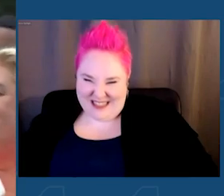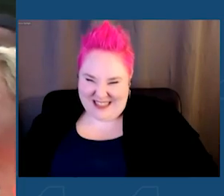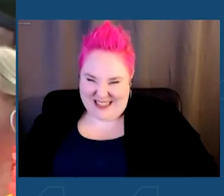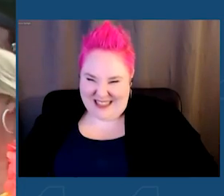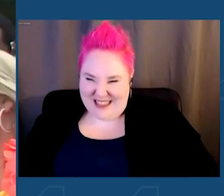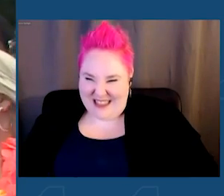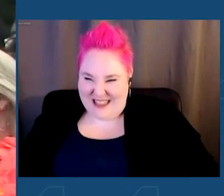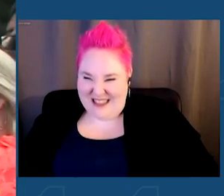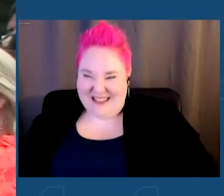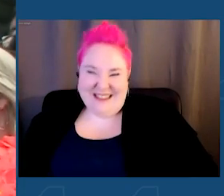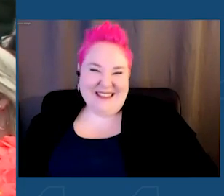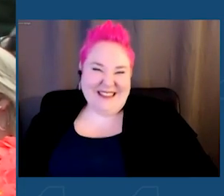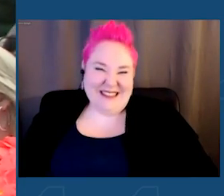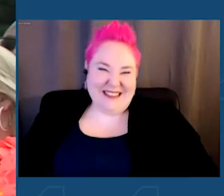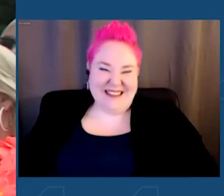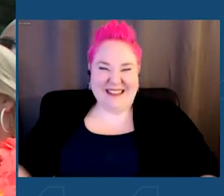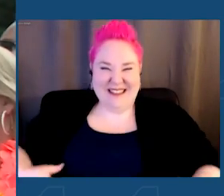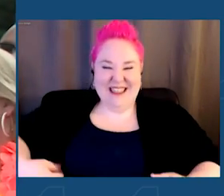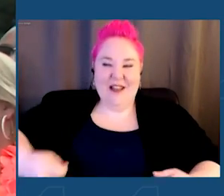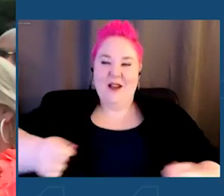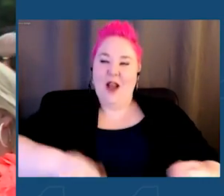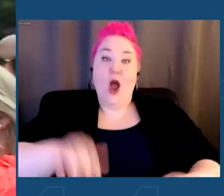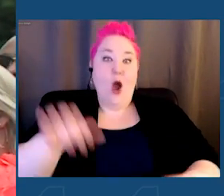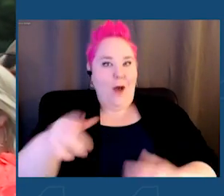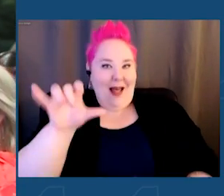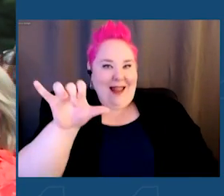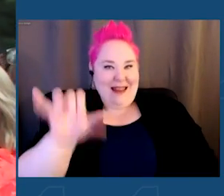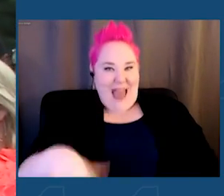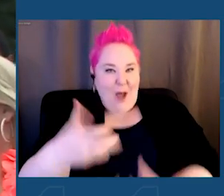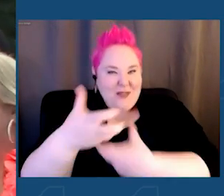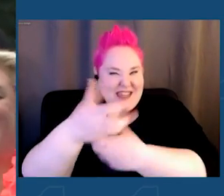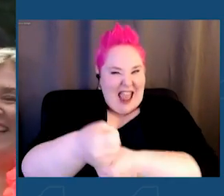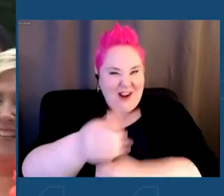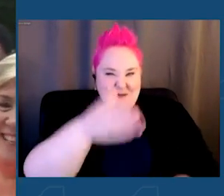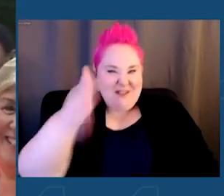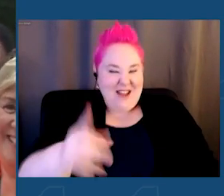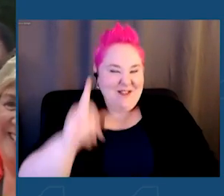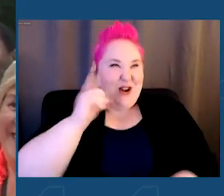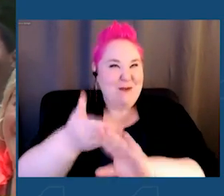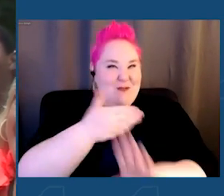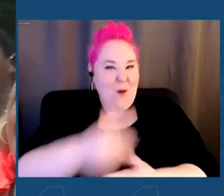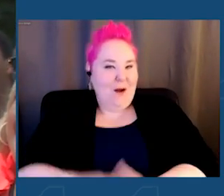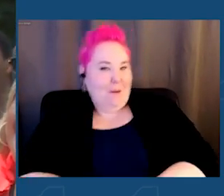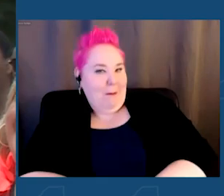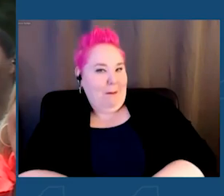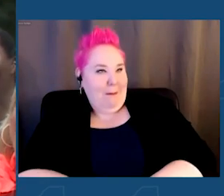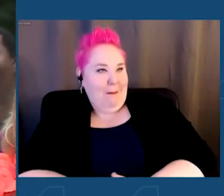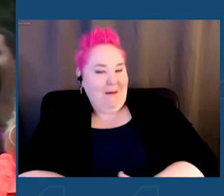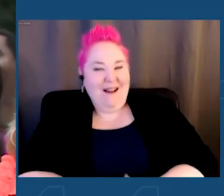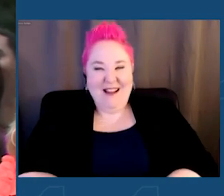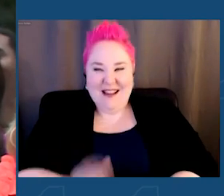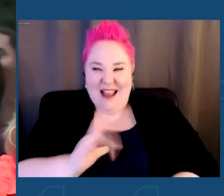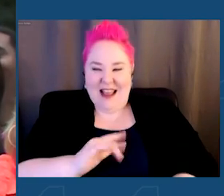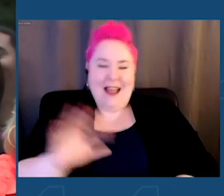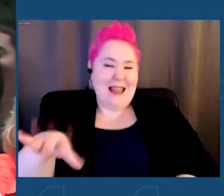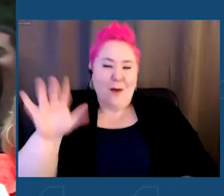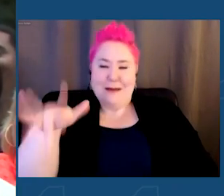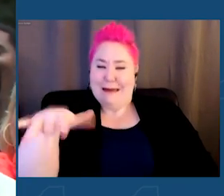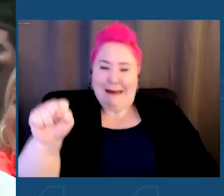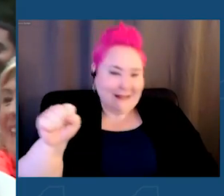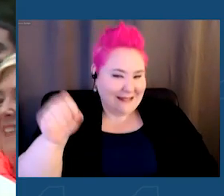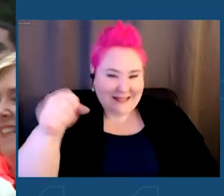Yes, honey. Well, that was an acronym I've never heard before. That was Fierce Girl. Okay,